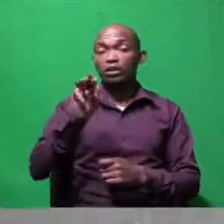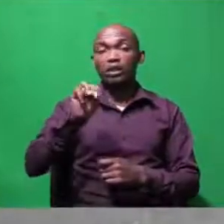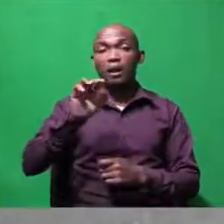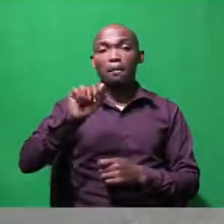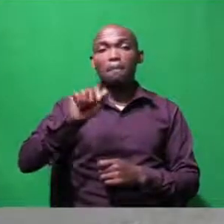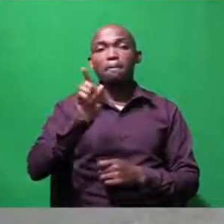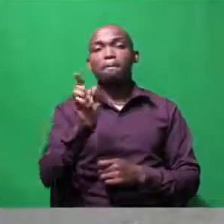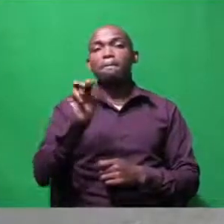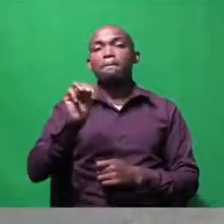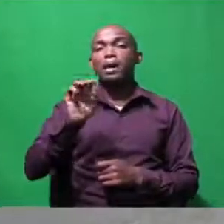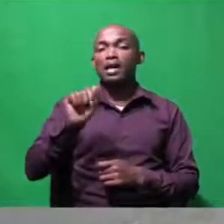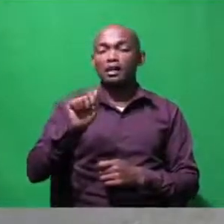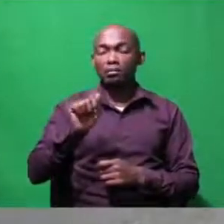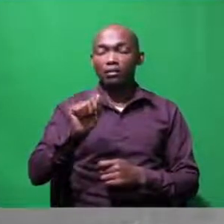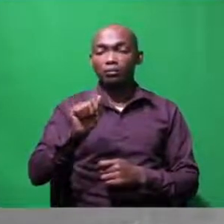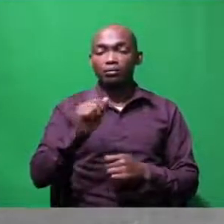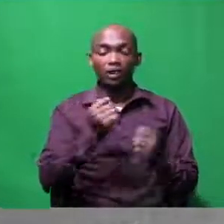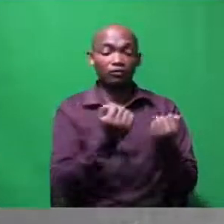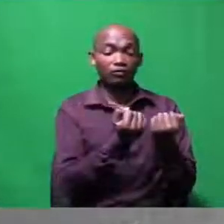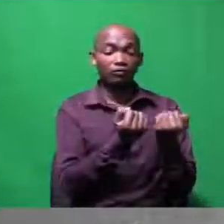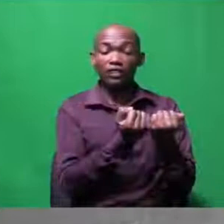Is a solidification of molten